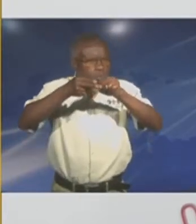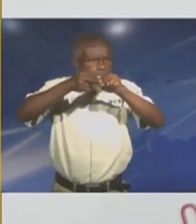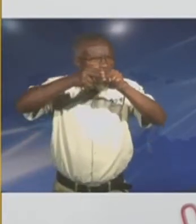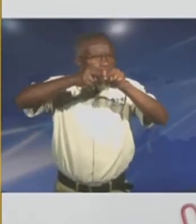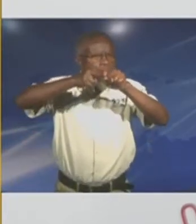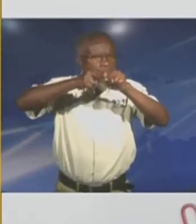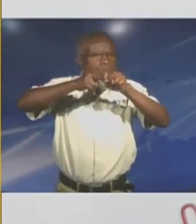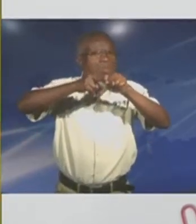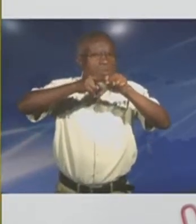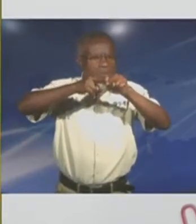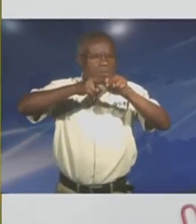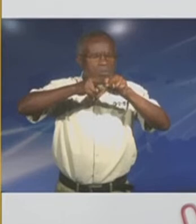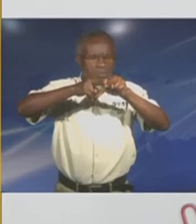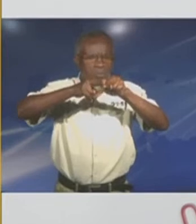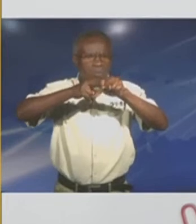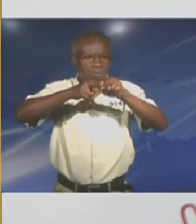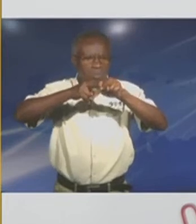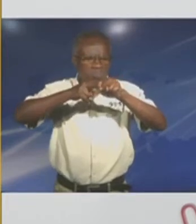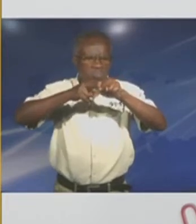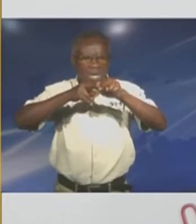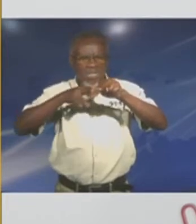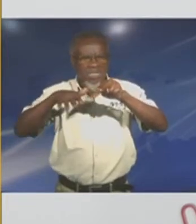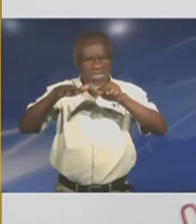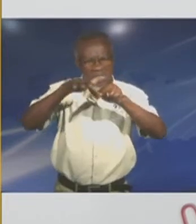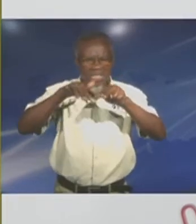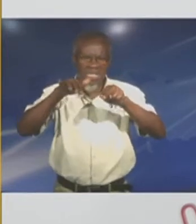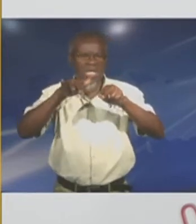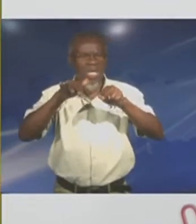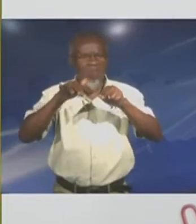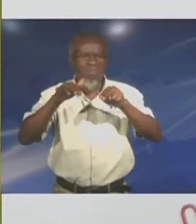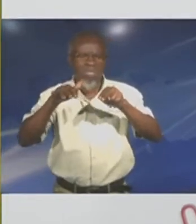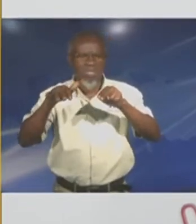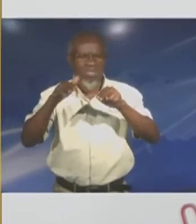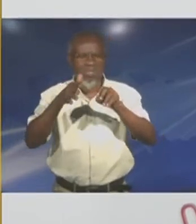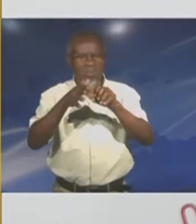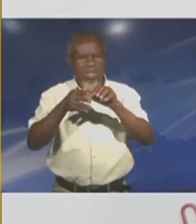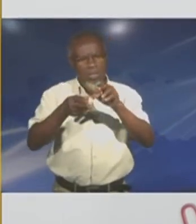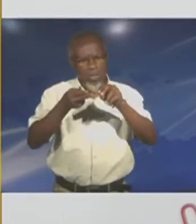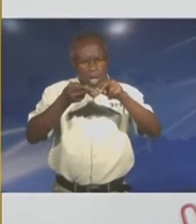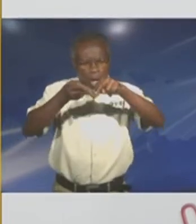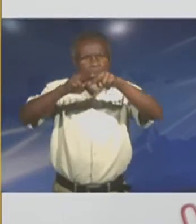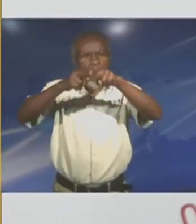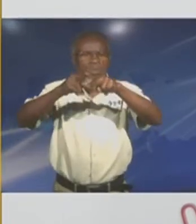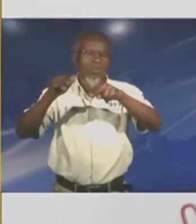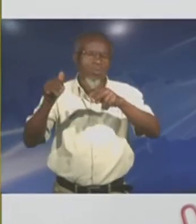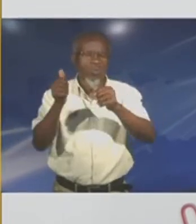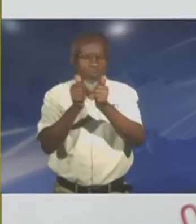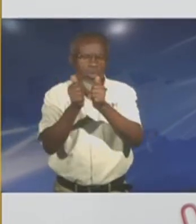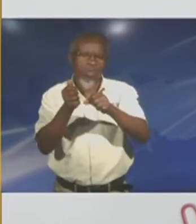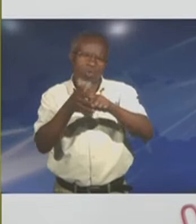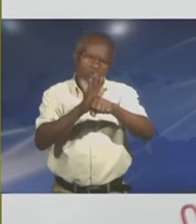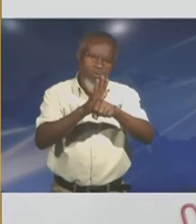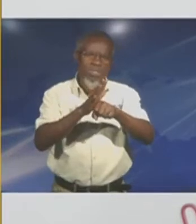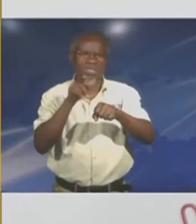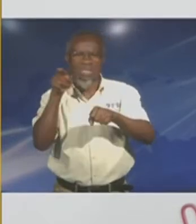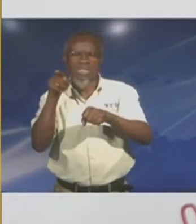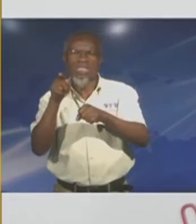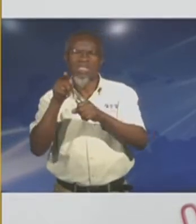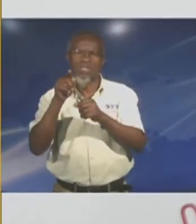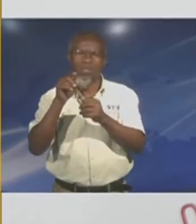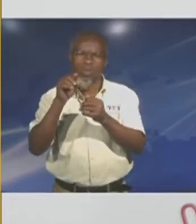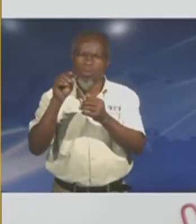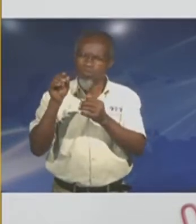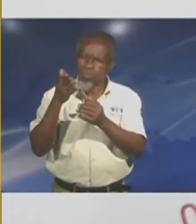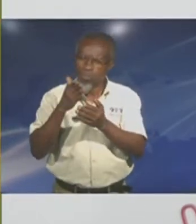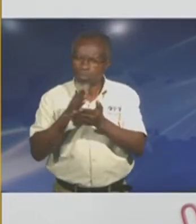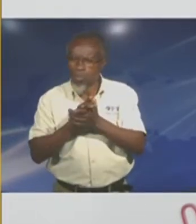that mirrored the upward trend in COVID-19 during this July-August period. It may not